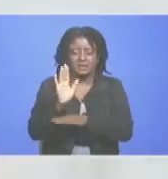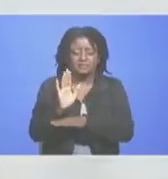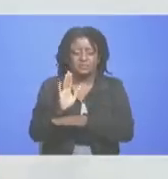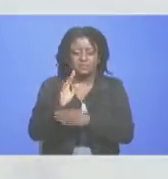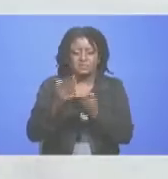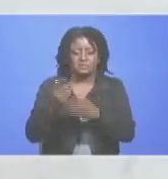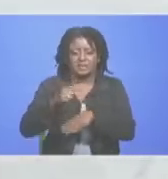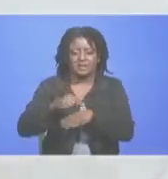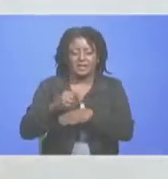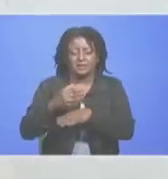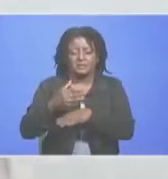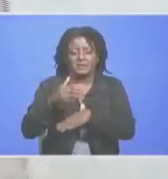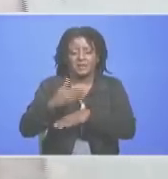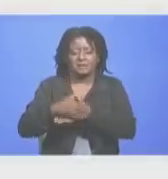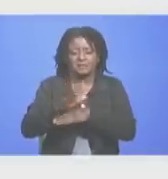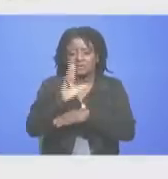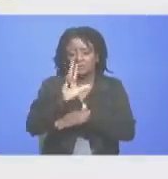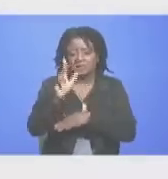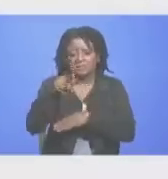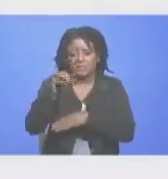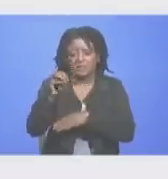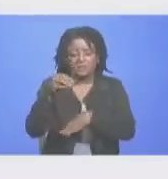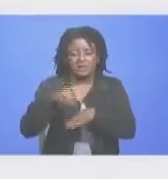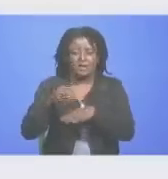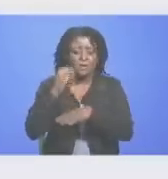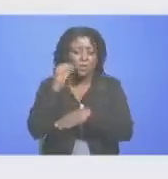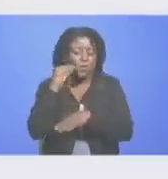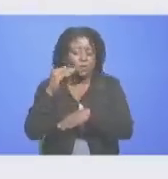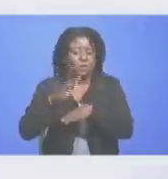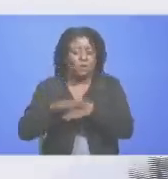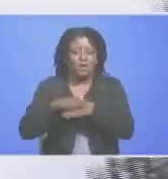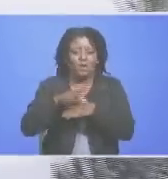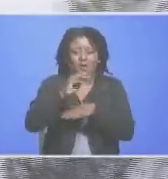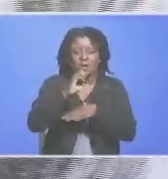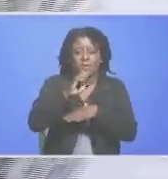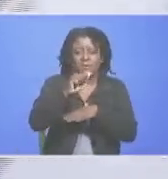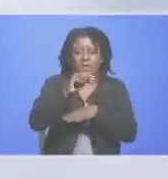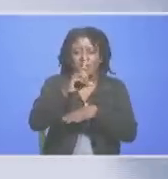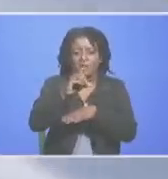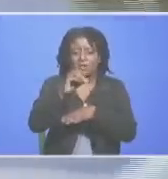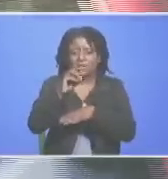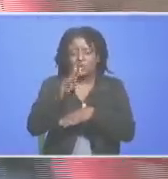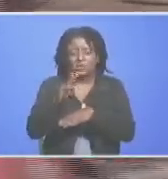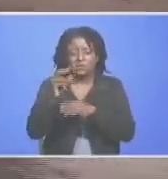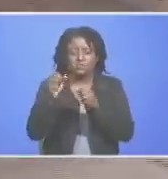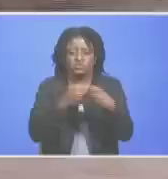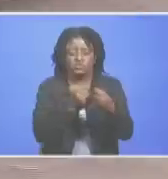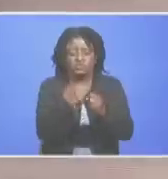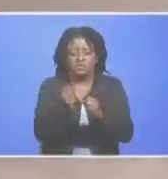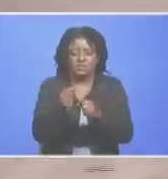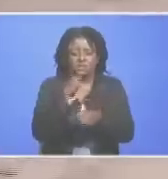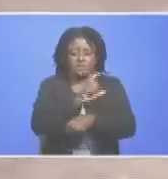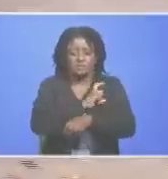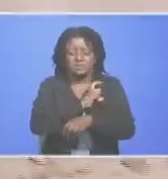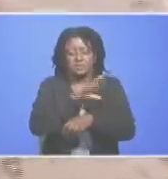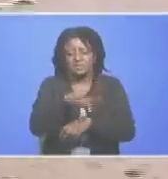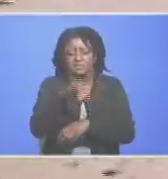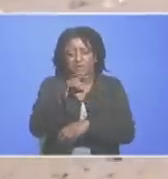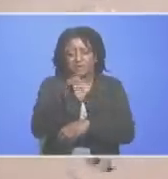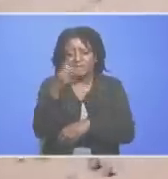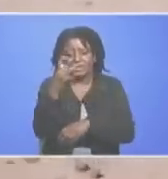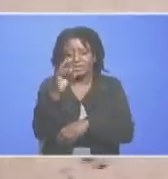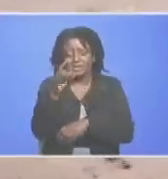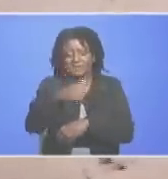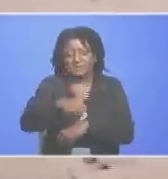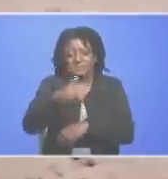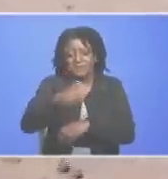o'clock at the home on Meadow Street. Now, what we can tell you at this hour is that authorities found 18 Kroger sacks with suspected